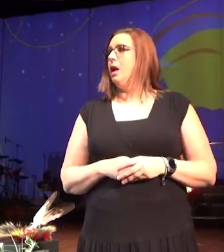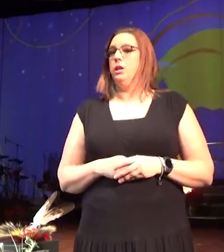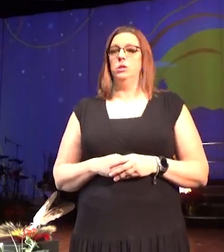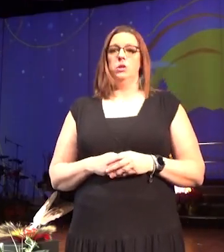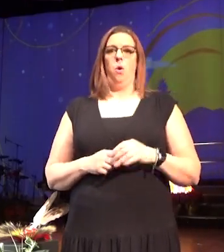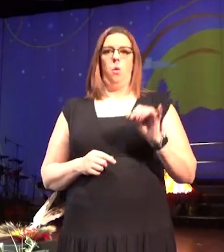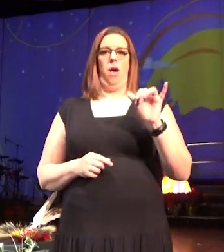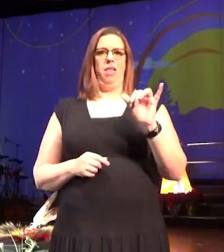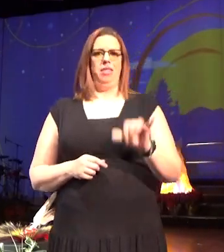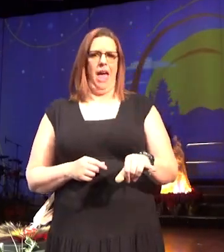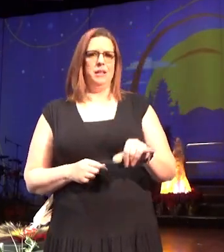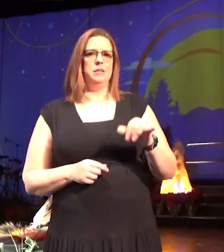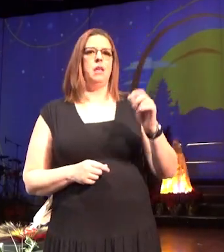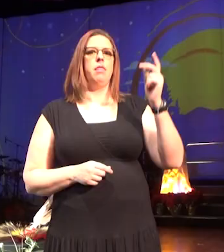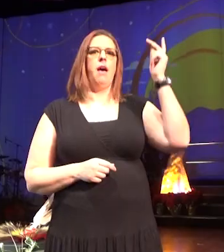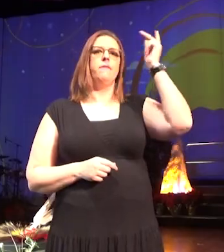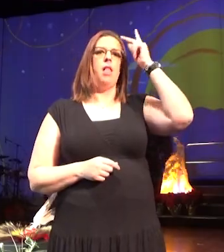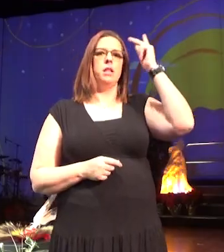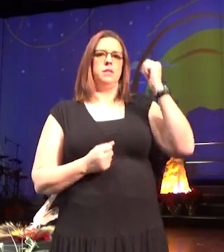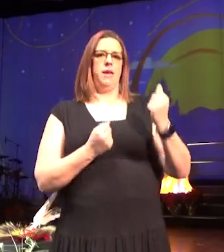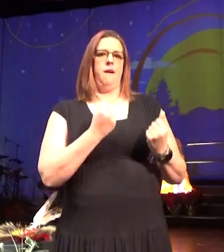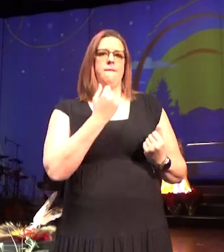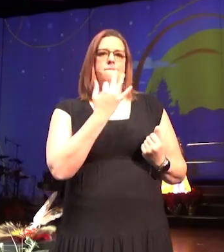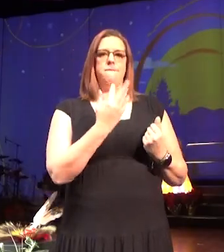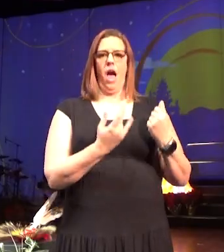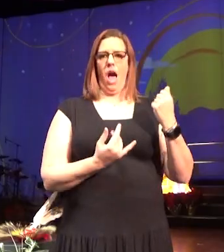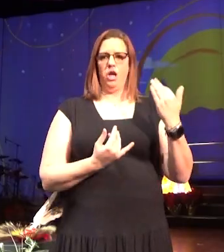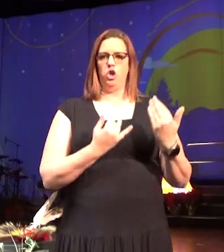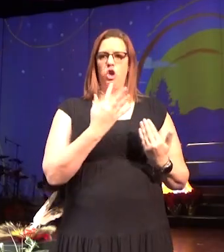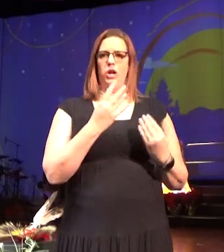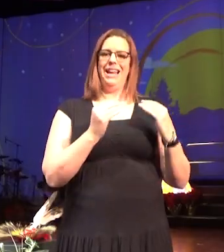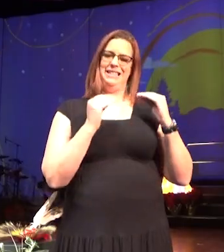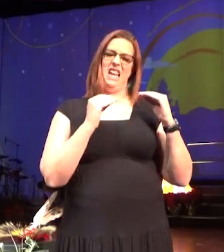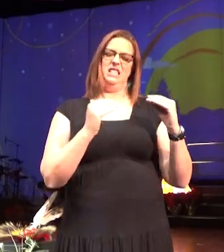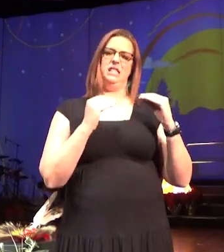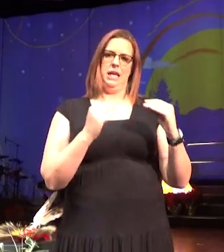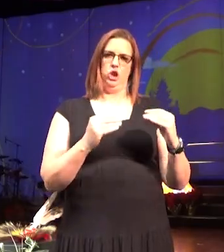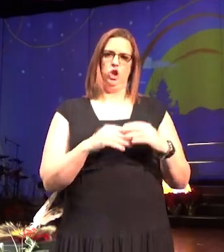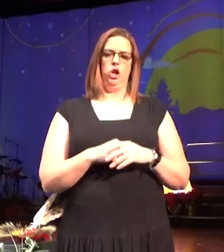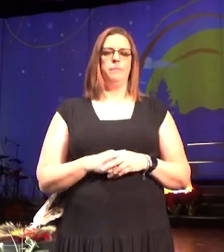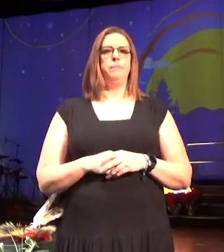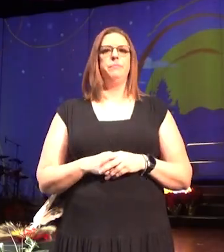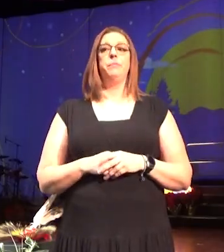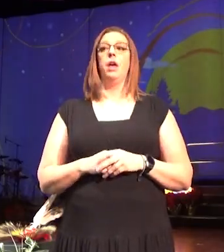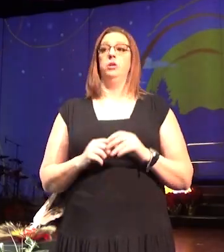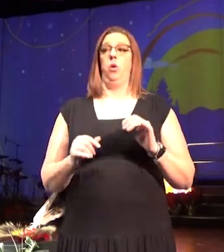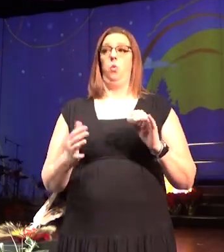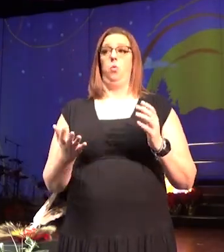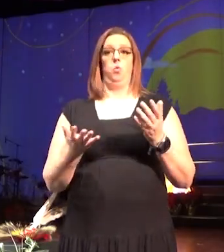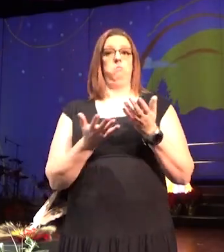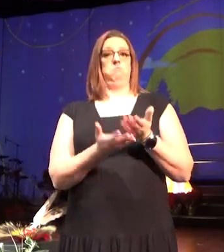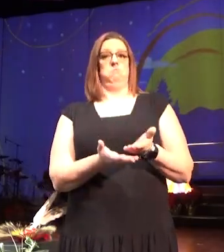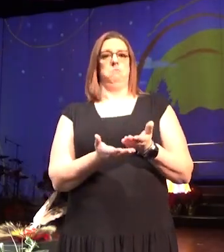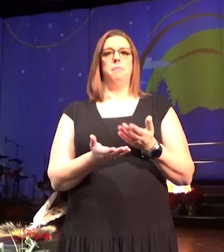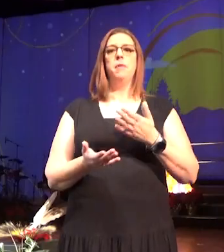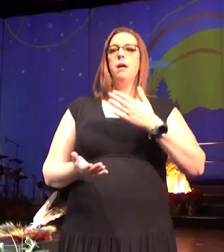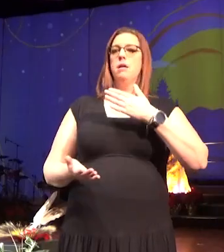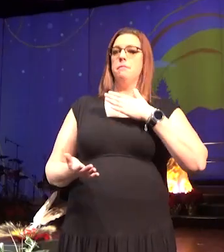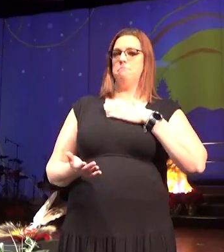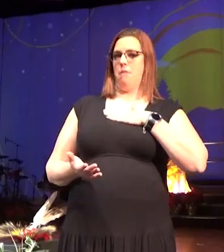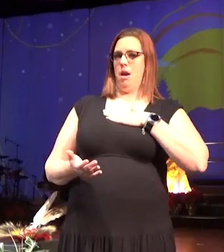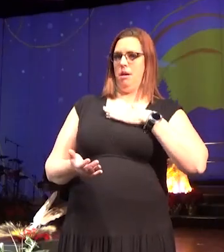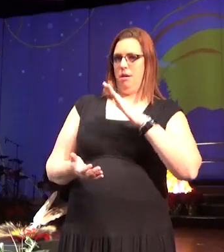That's the philosophy of the fire. It's a teacher. It's the old man. So with that, the song,